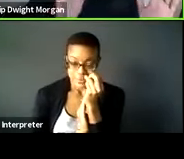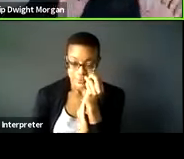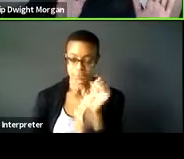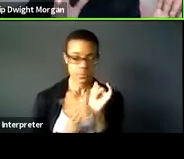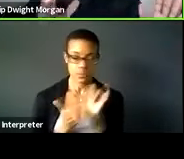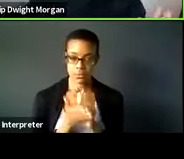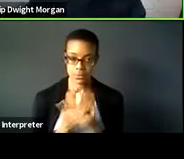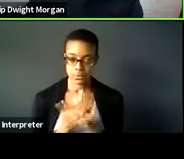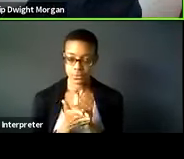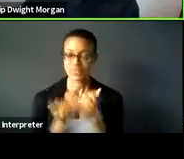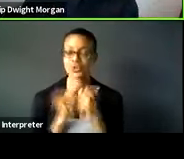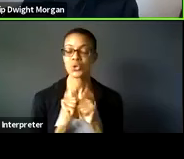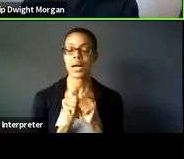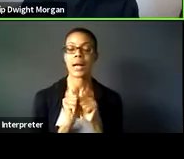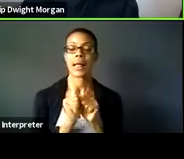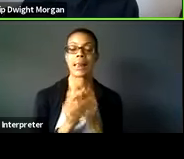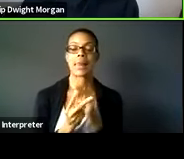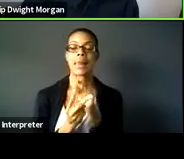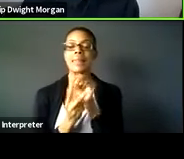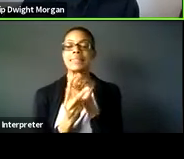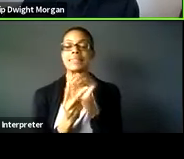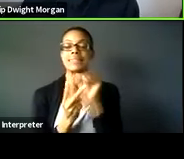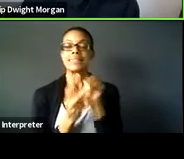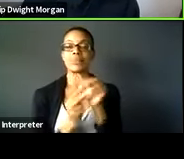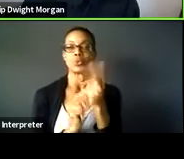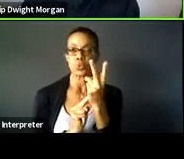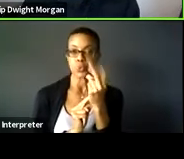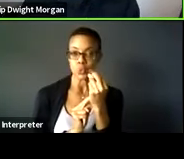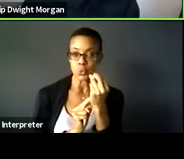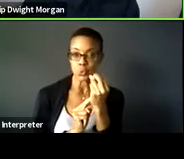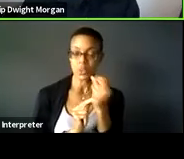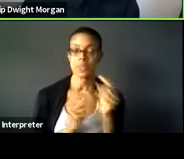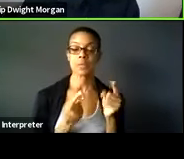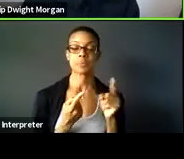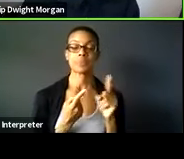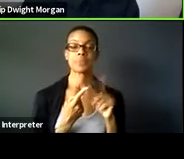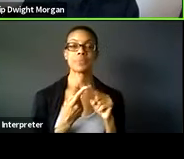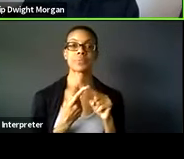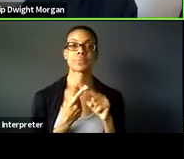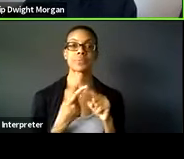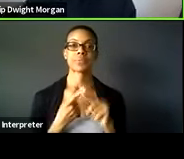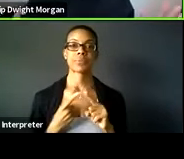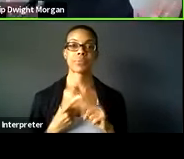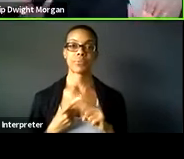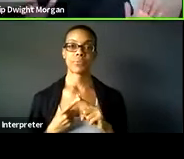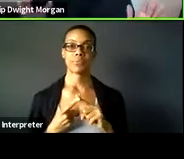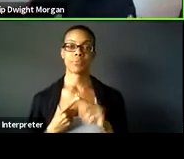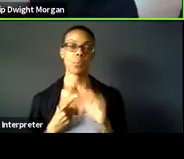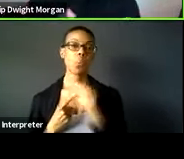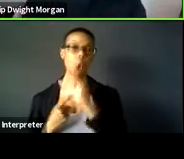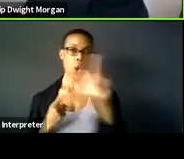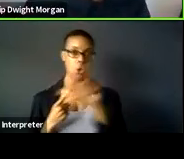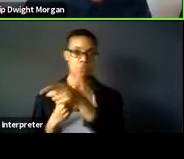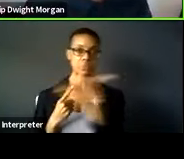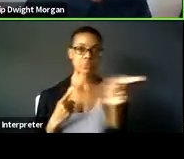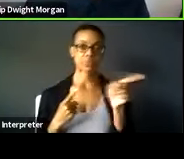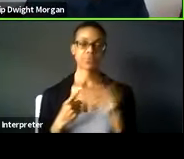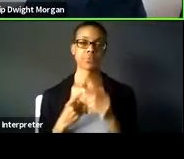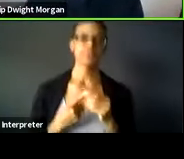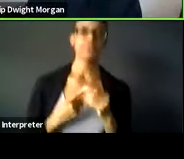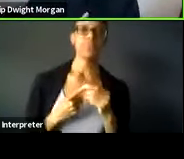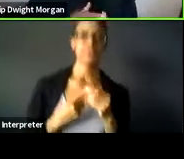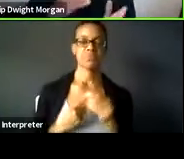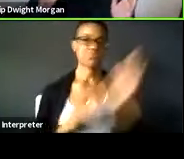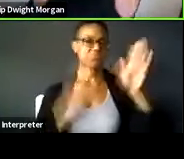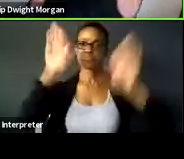I'm gonna try and squeeze in two, okay? So the first question to all of the group, and just jump in as you see